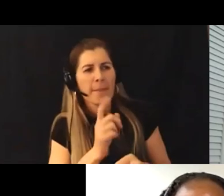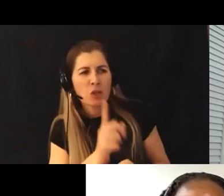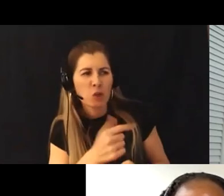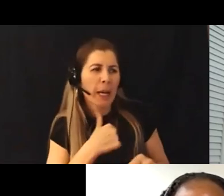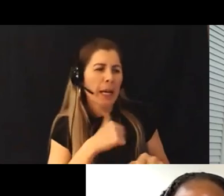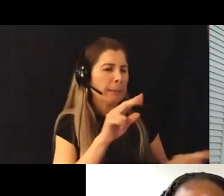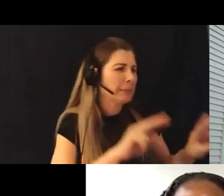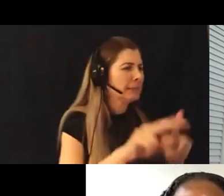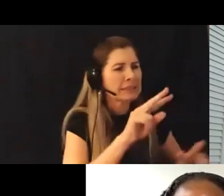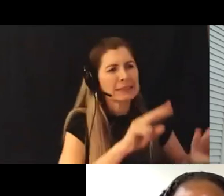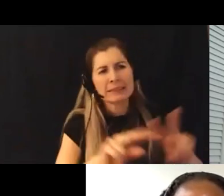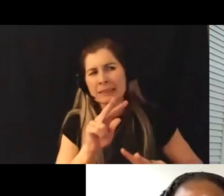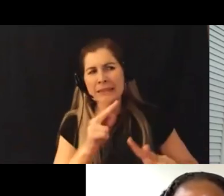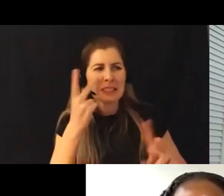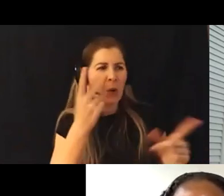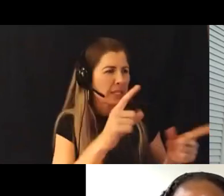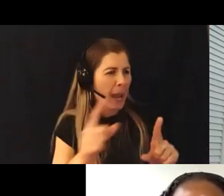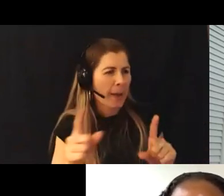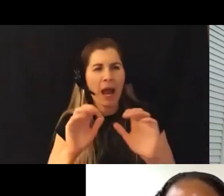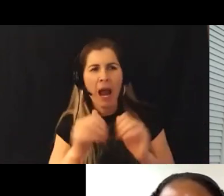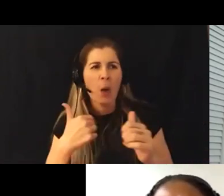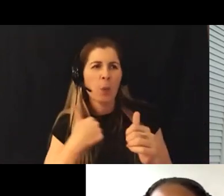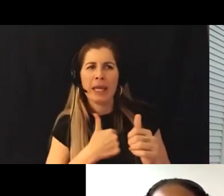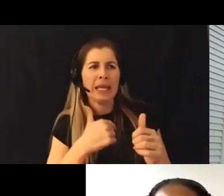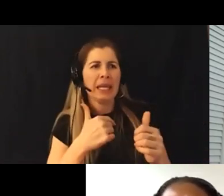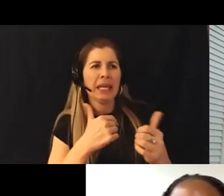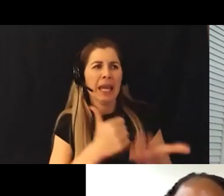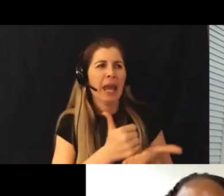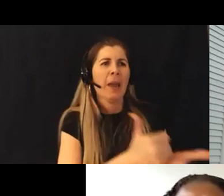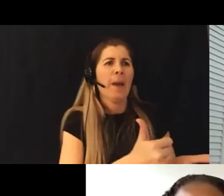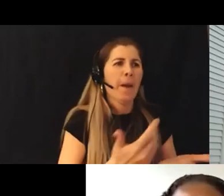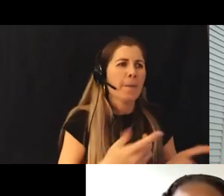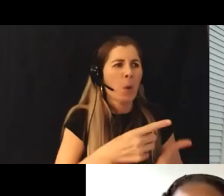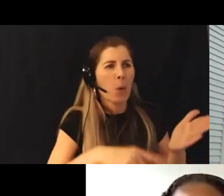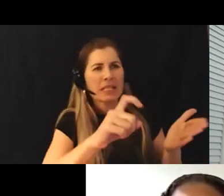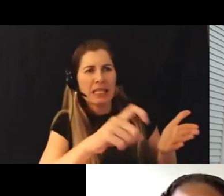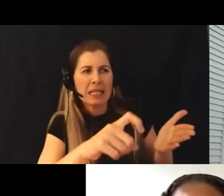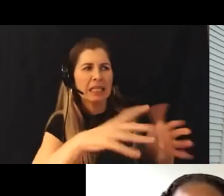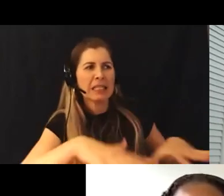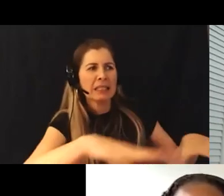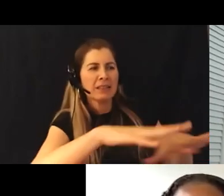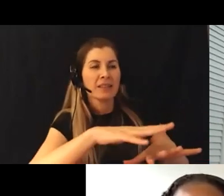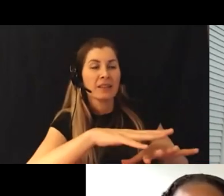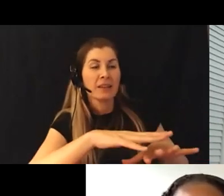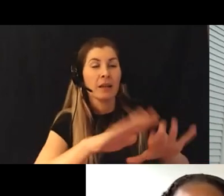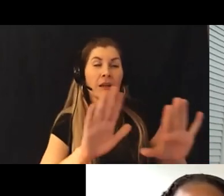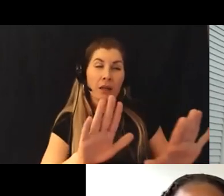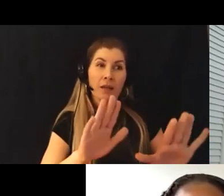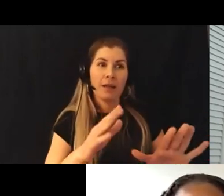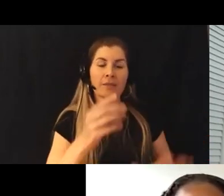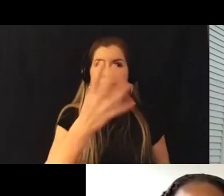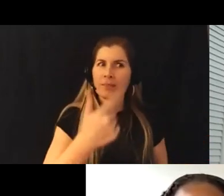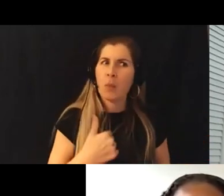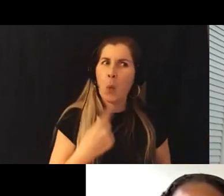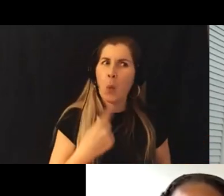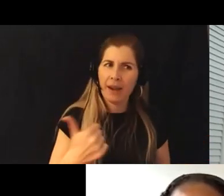pulse of what's happening and what can we at the NEA do and what are the needs of the field at this time. So what excites me about